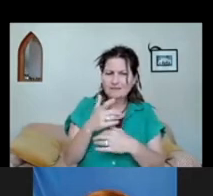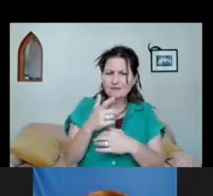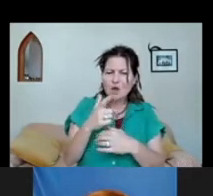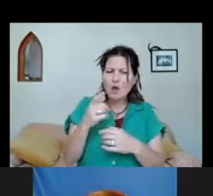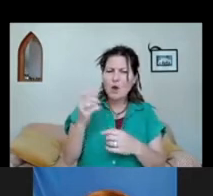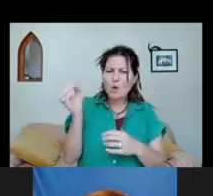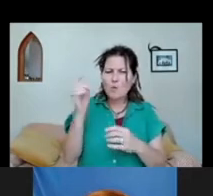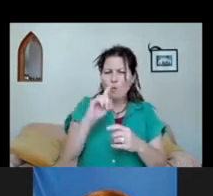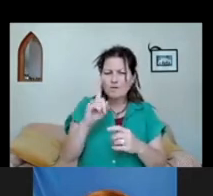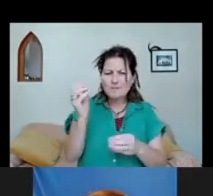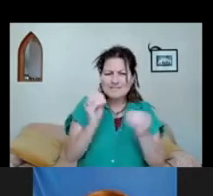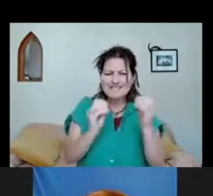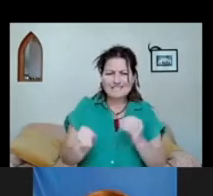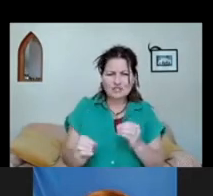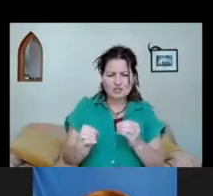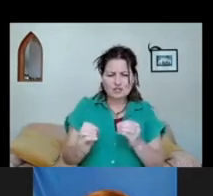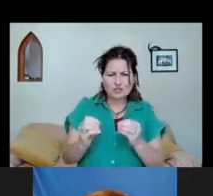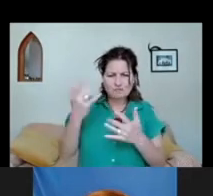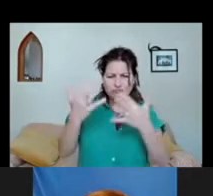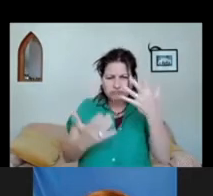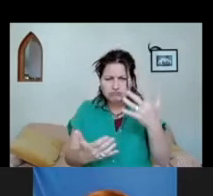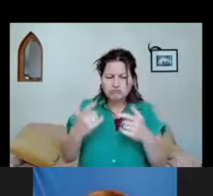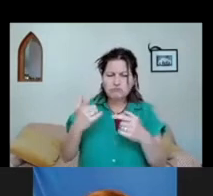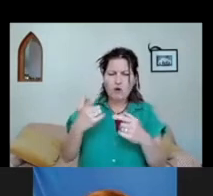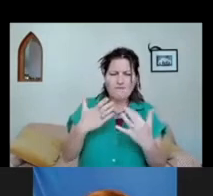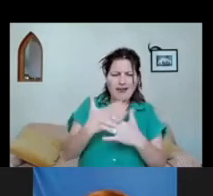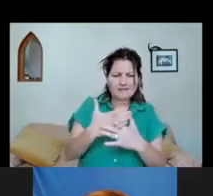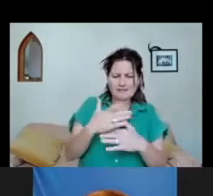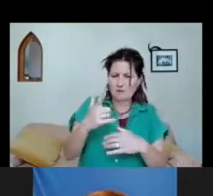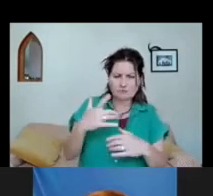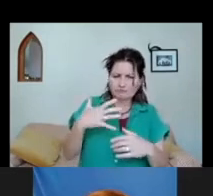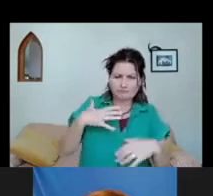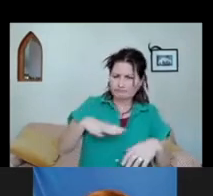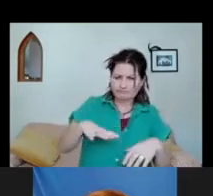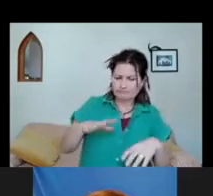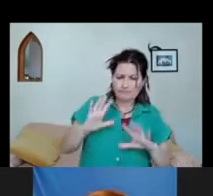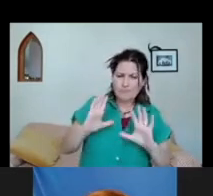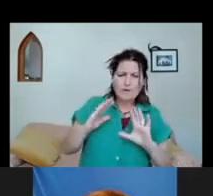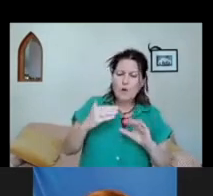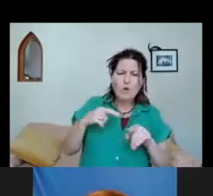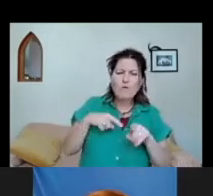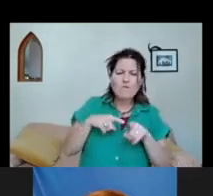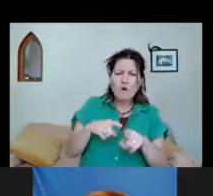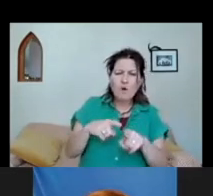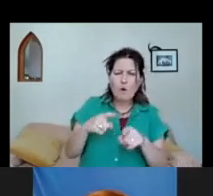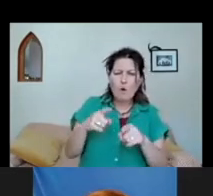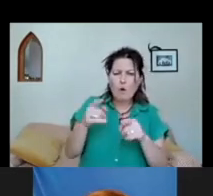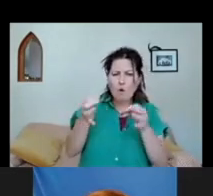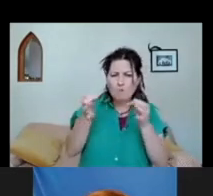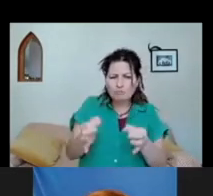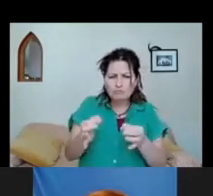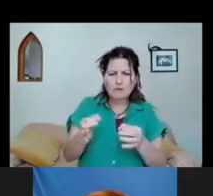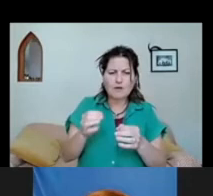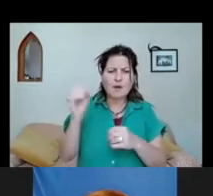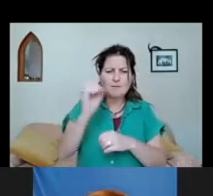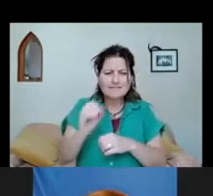therefore, feel free to list all the access that is needed. We don't work in the sense on a percentage is for